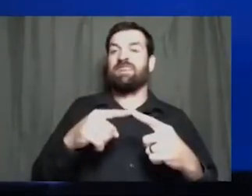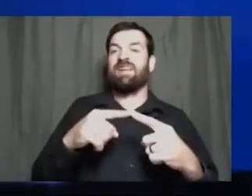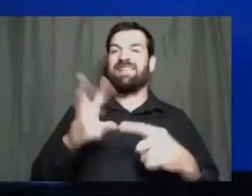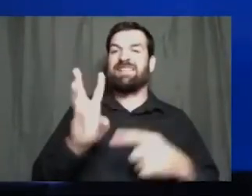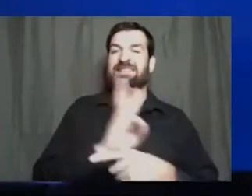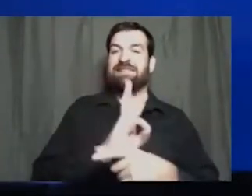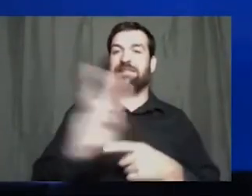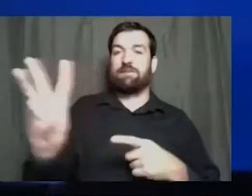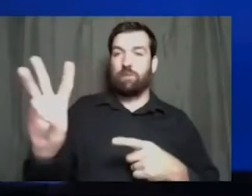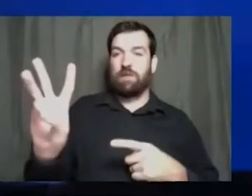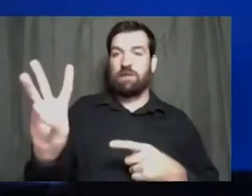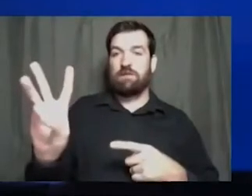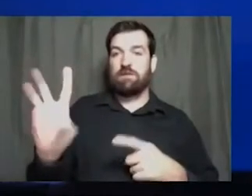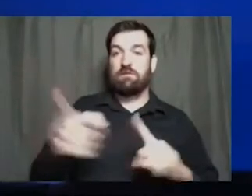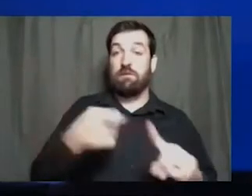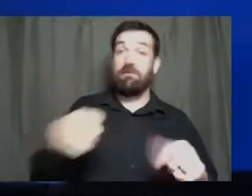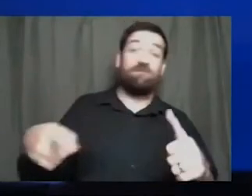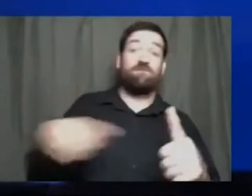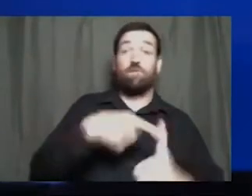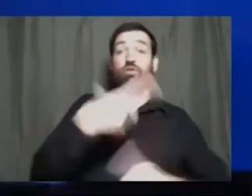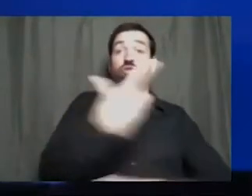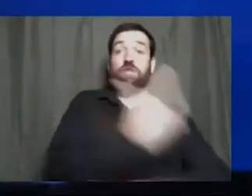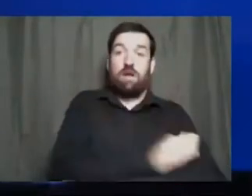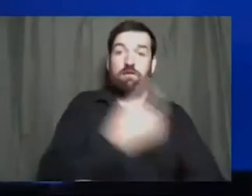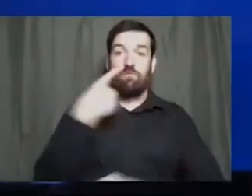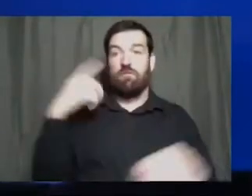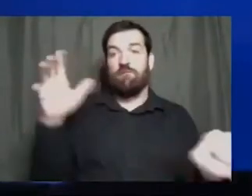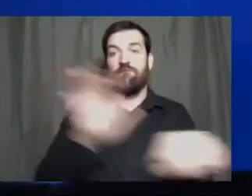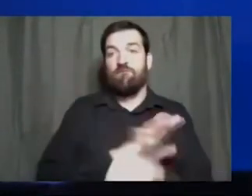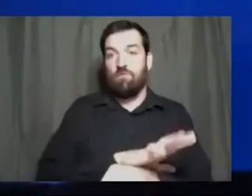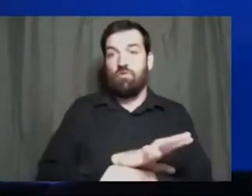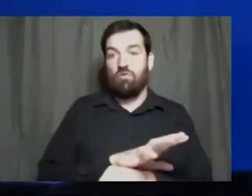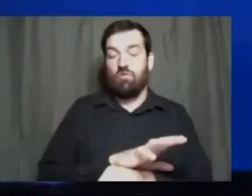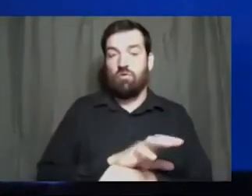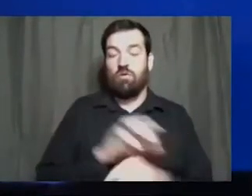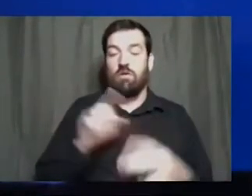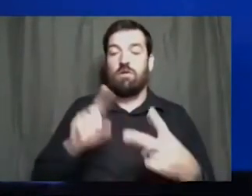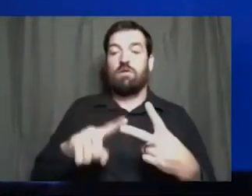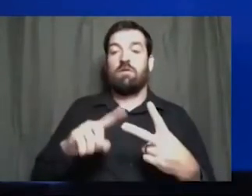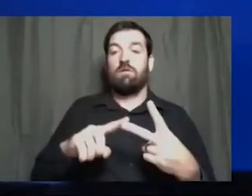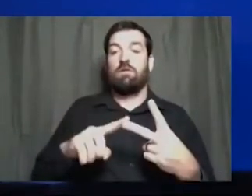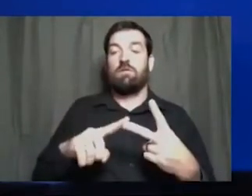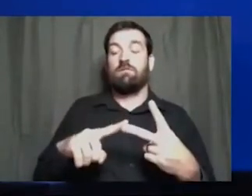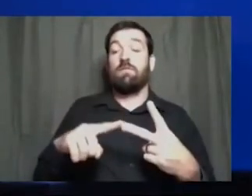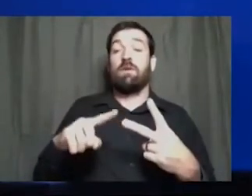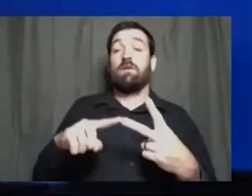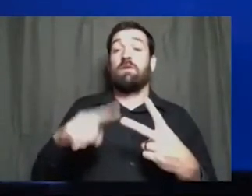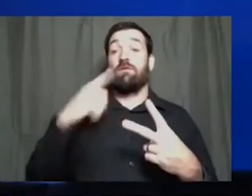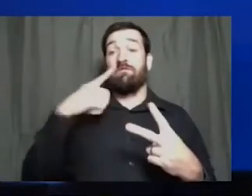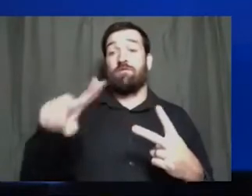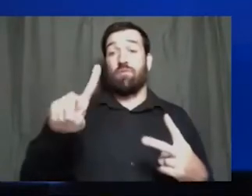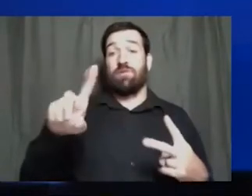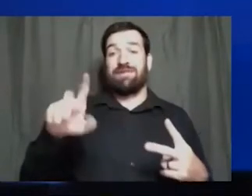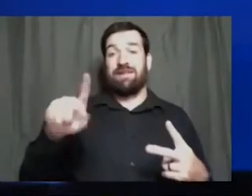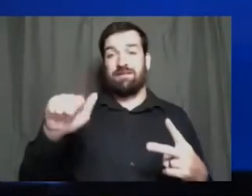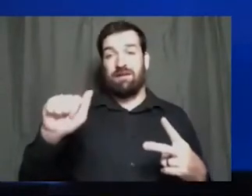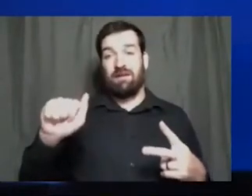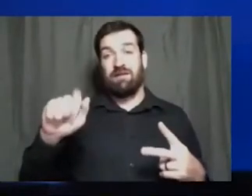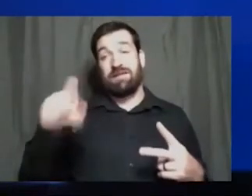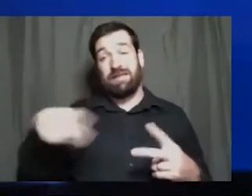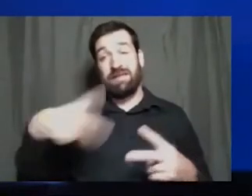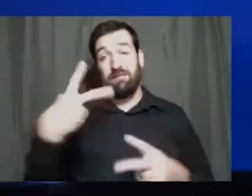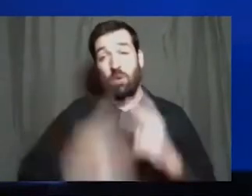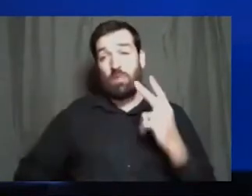full immunity, and that's providing you get your second shot. And we know the Delta variant, you really need both shots, and so don't count on the things like with the